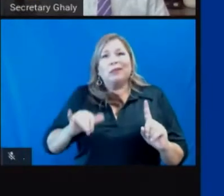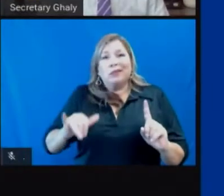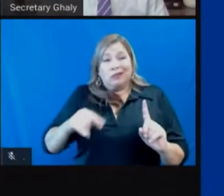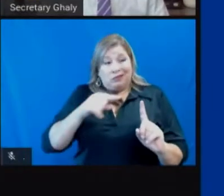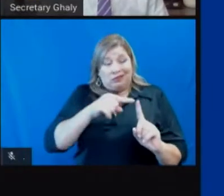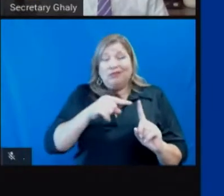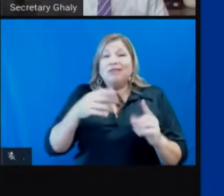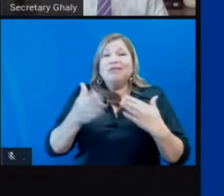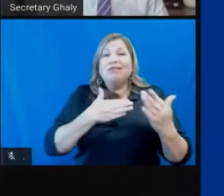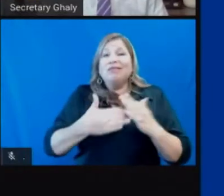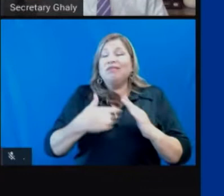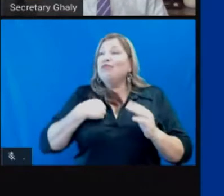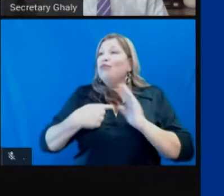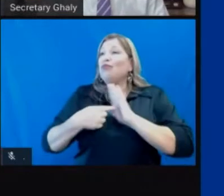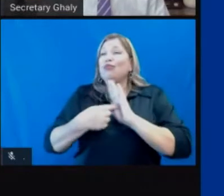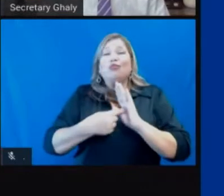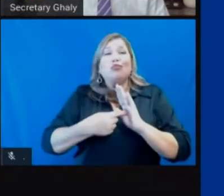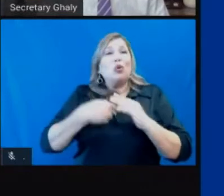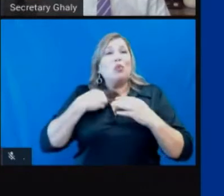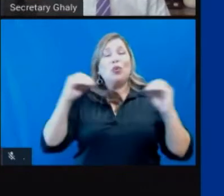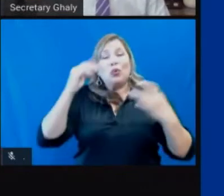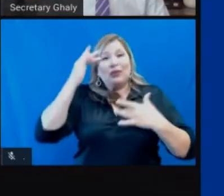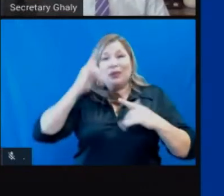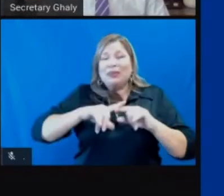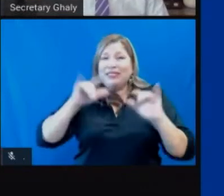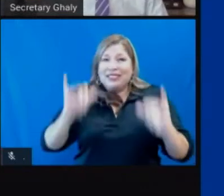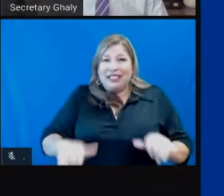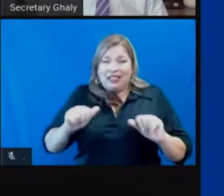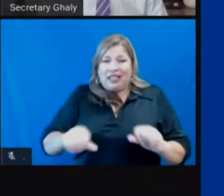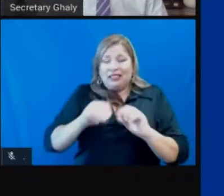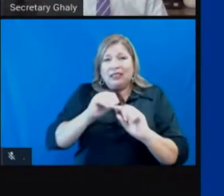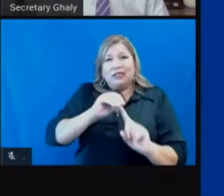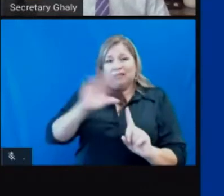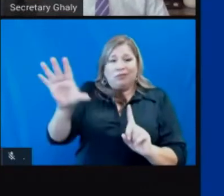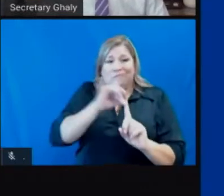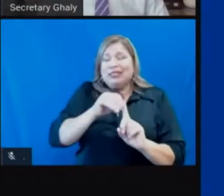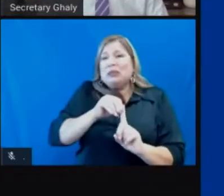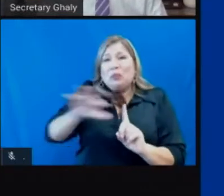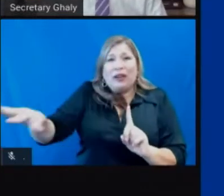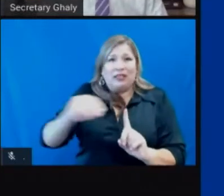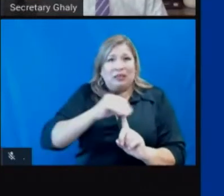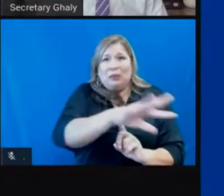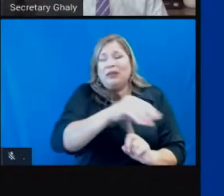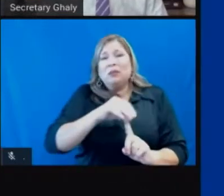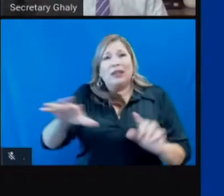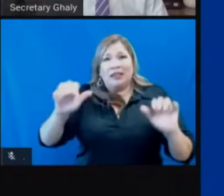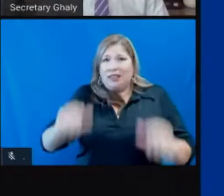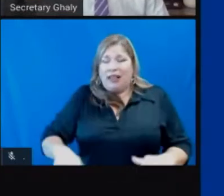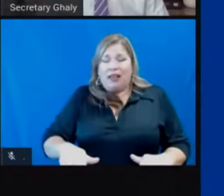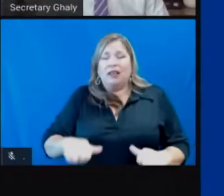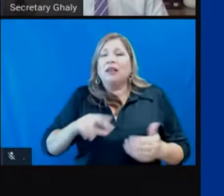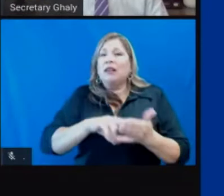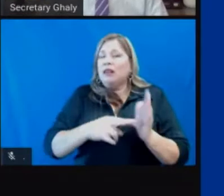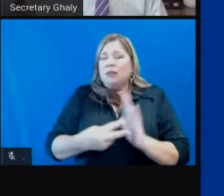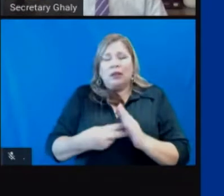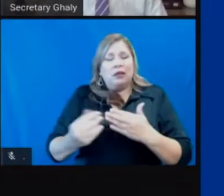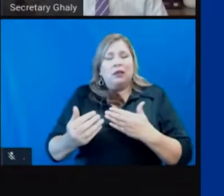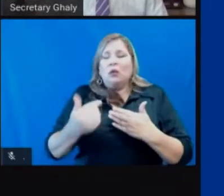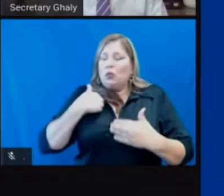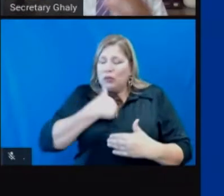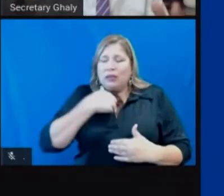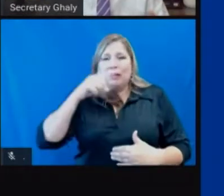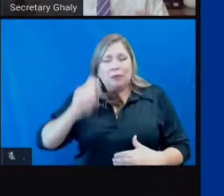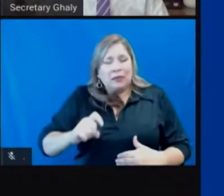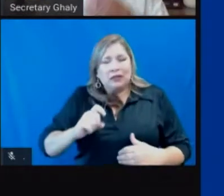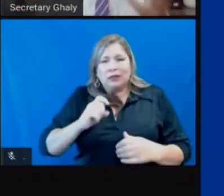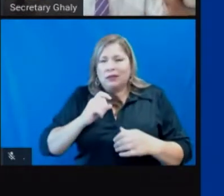virus makes it harder for us to manage and track. And part of the reasons why we must take early actions, we must take actions